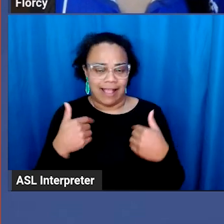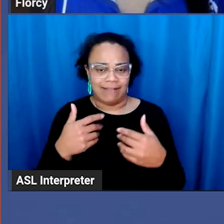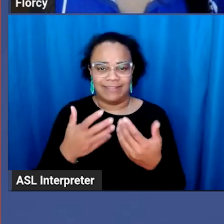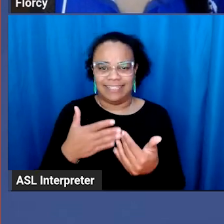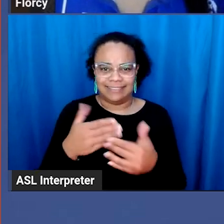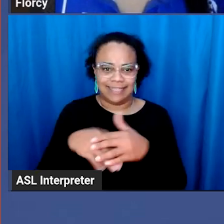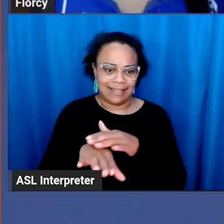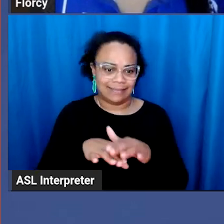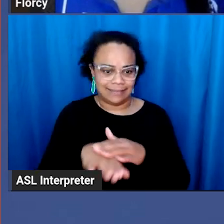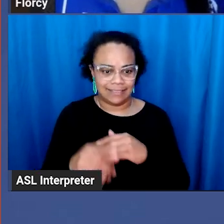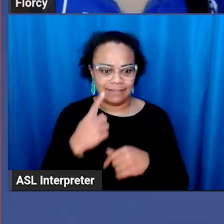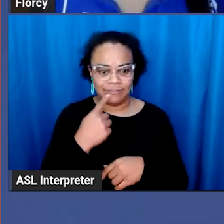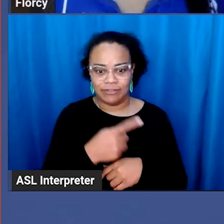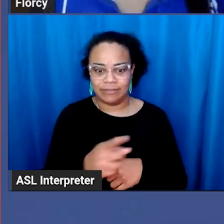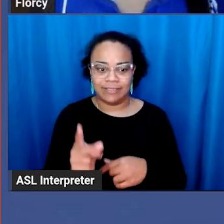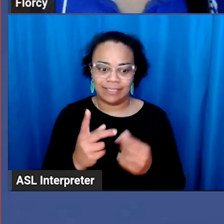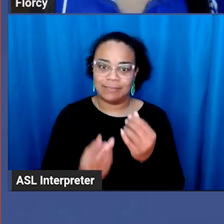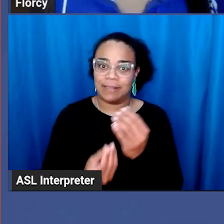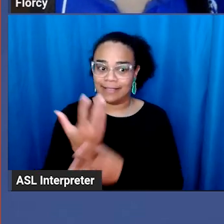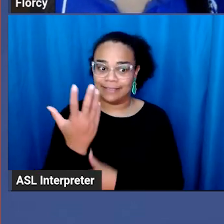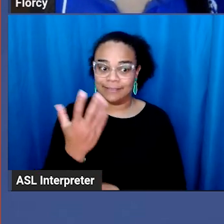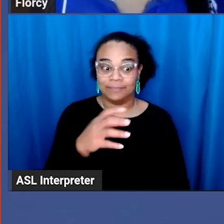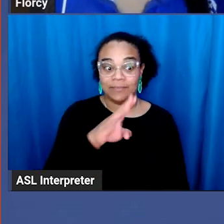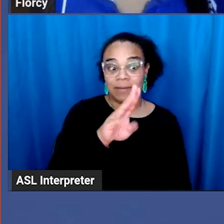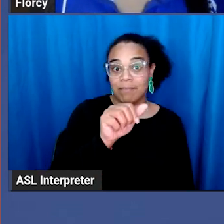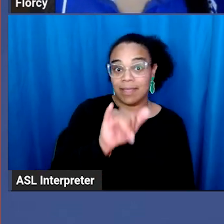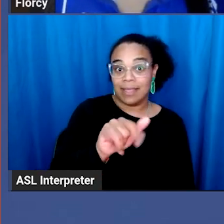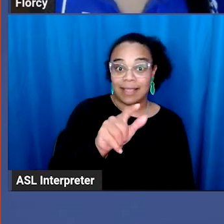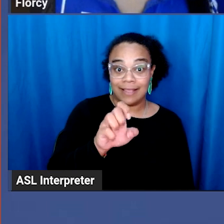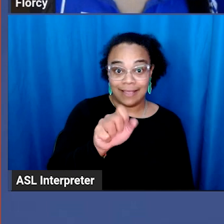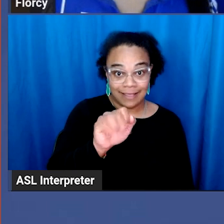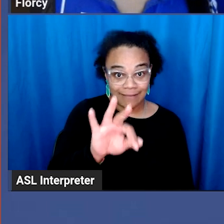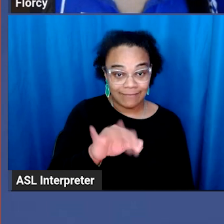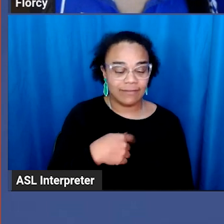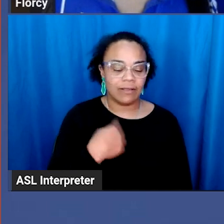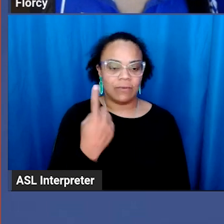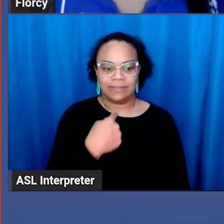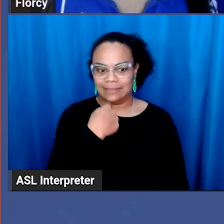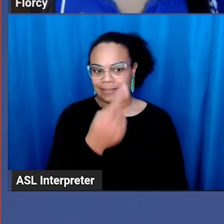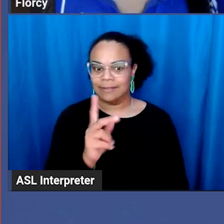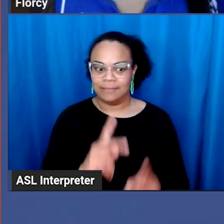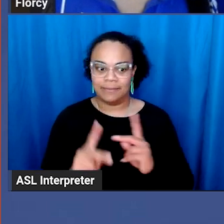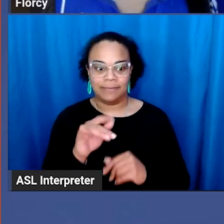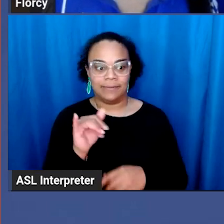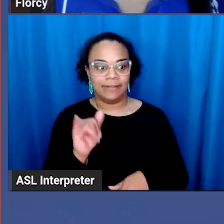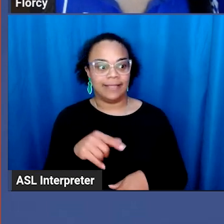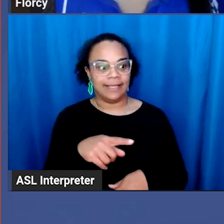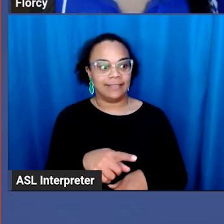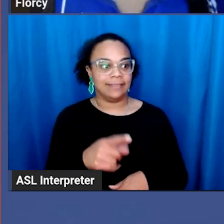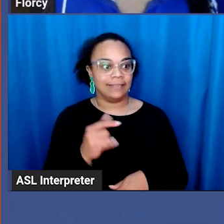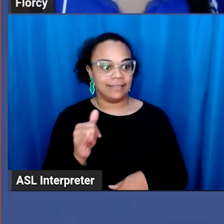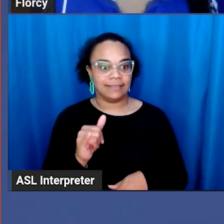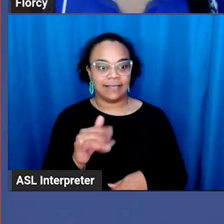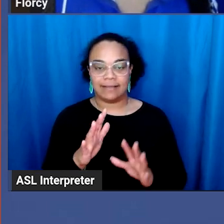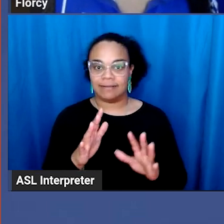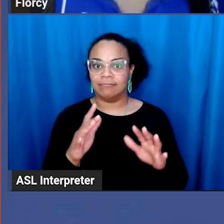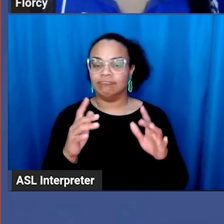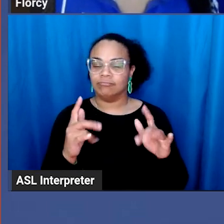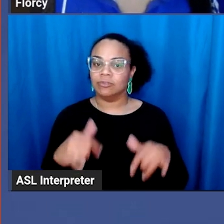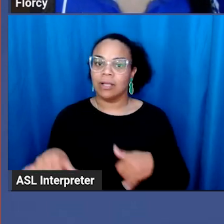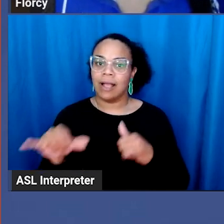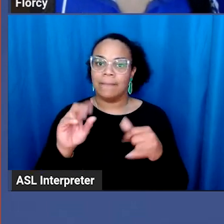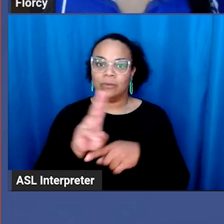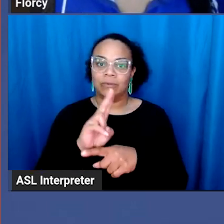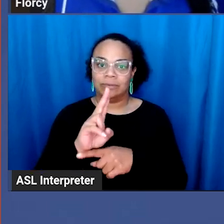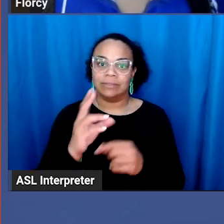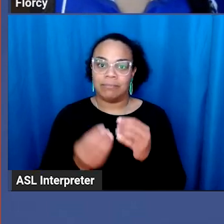us. And so bay leaf, I always say, tell people like that is like a staple plant